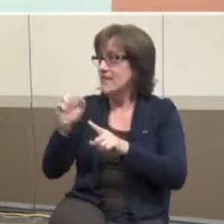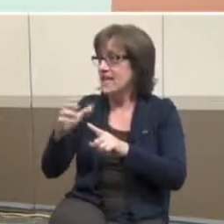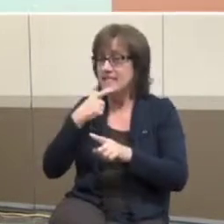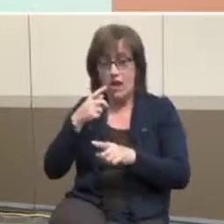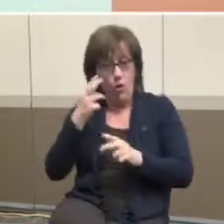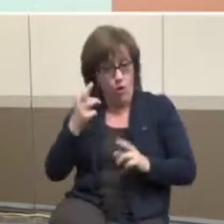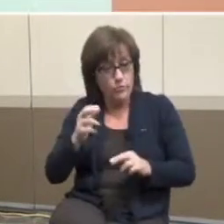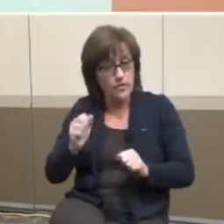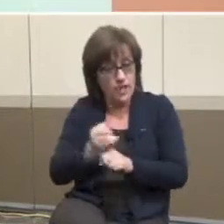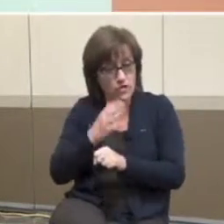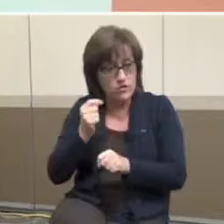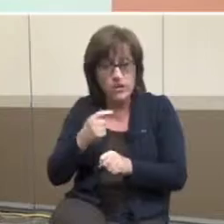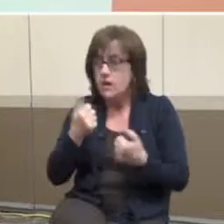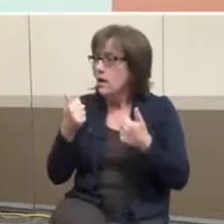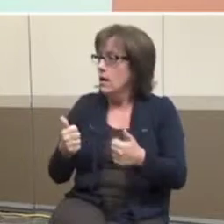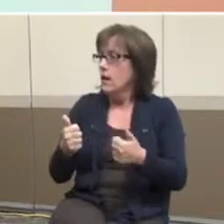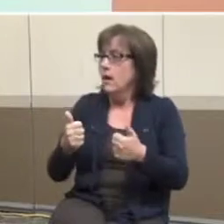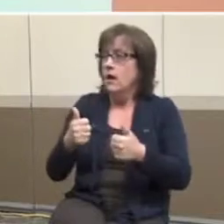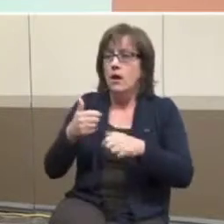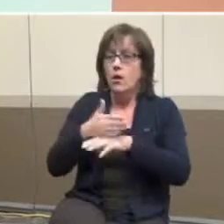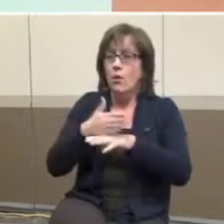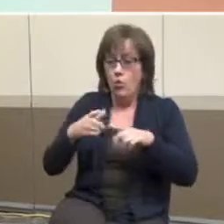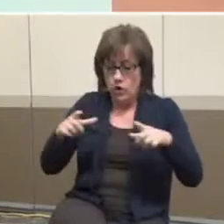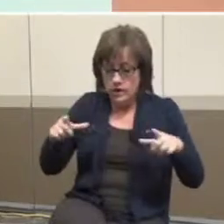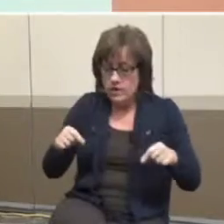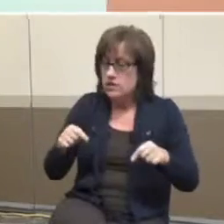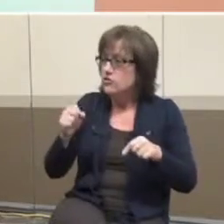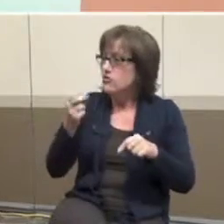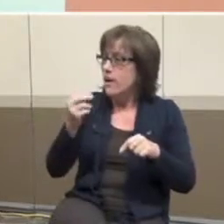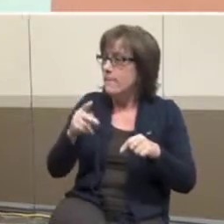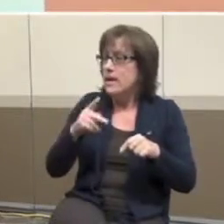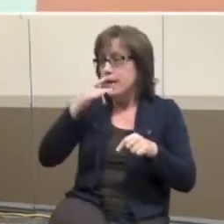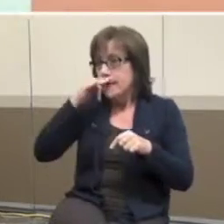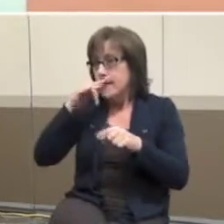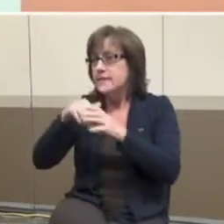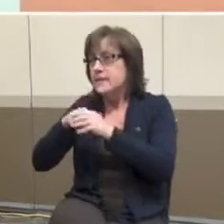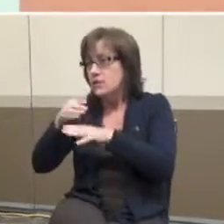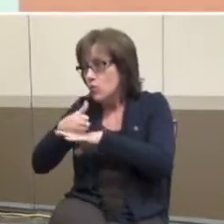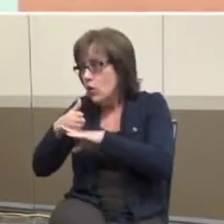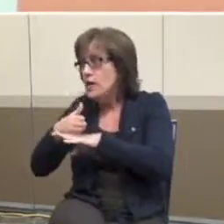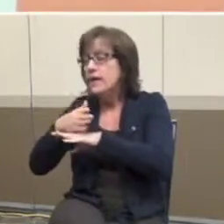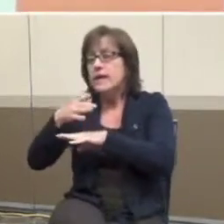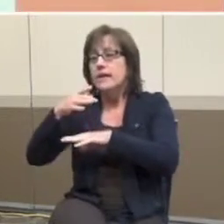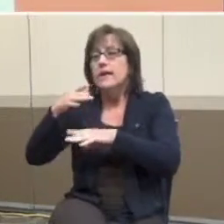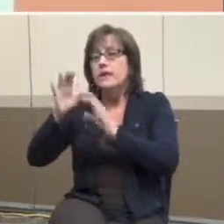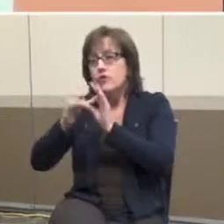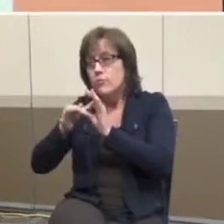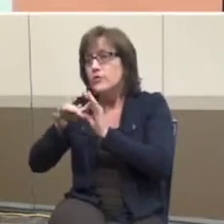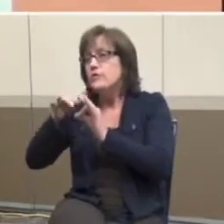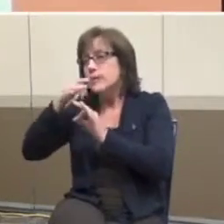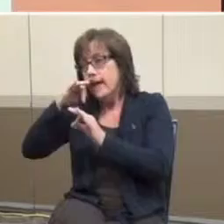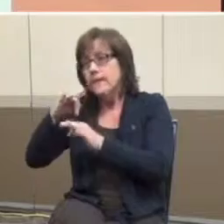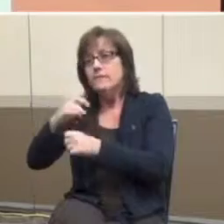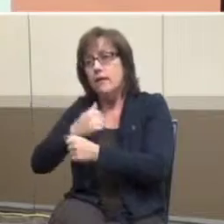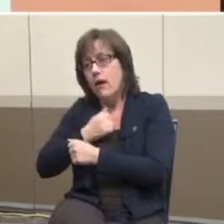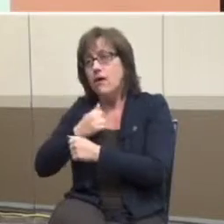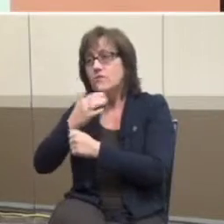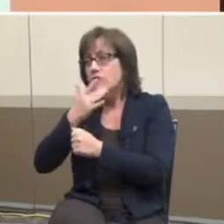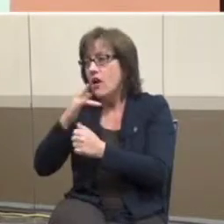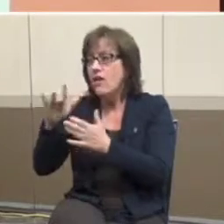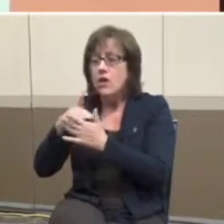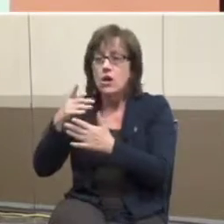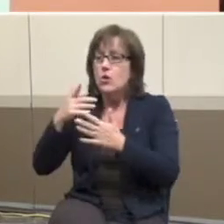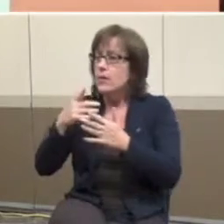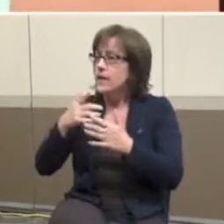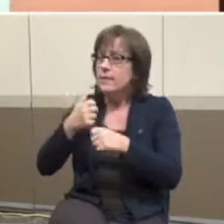I saw that. I thought, we got a wood shop. I've got kids in woods. I've got interpreters and kids who love to color. We can make these drums. I can go buy tape at